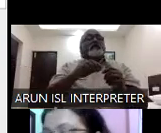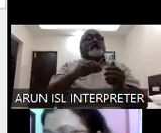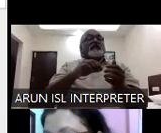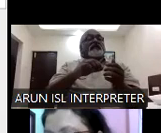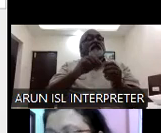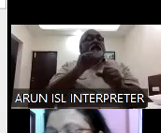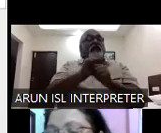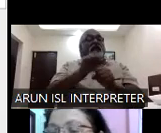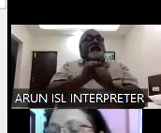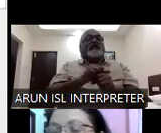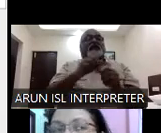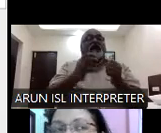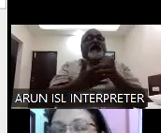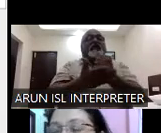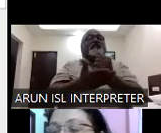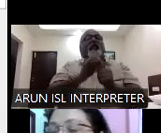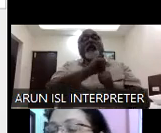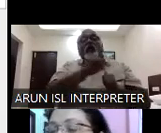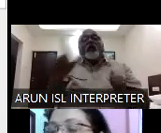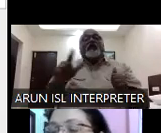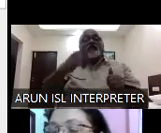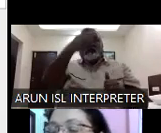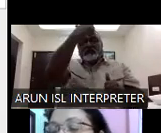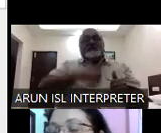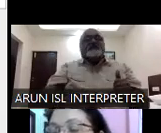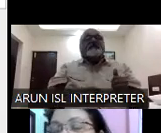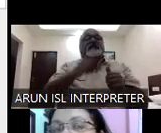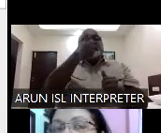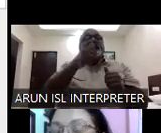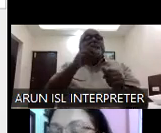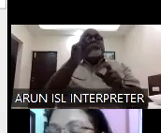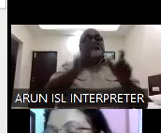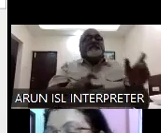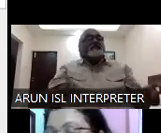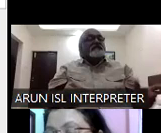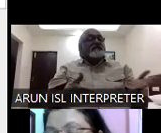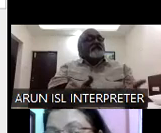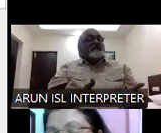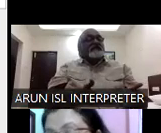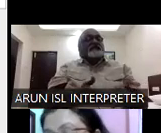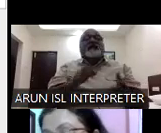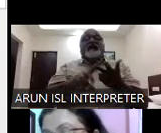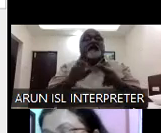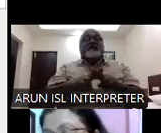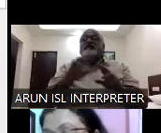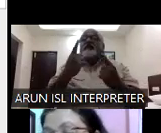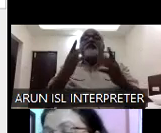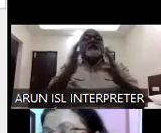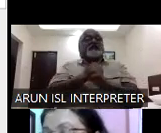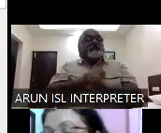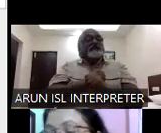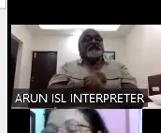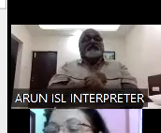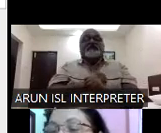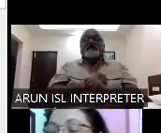every sector of the society, be it education, employment, every sector. And the third one is the judiciary, which